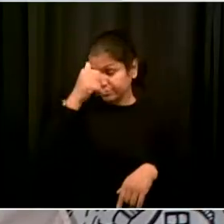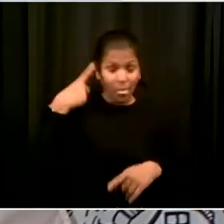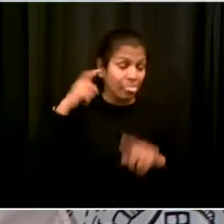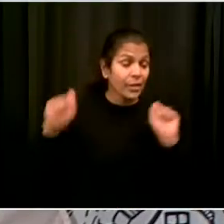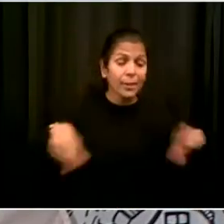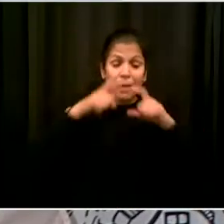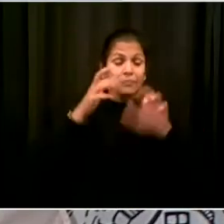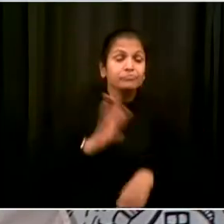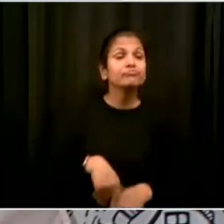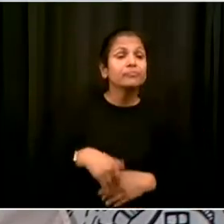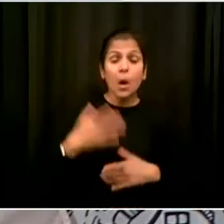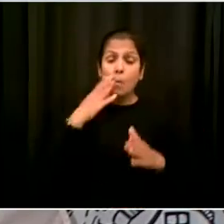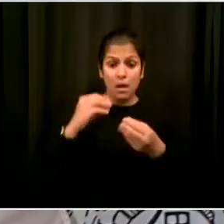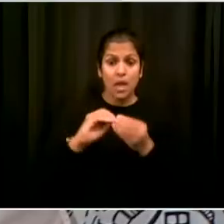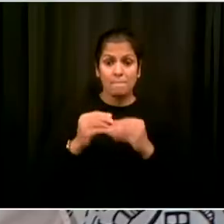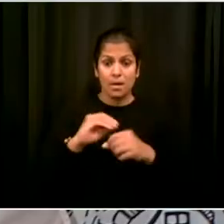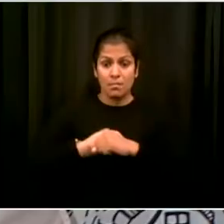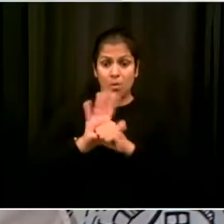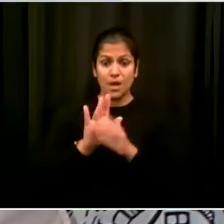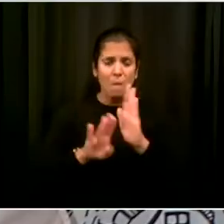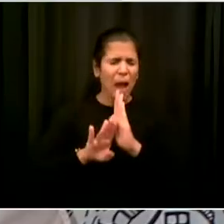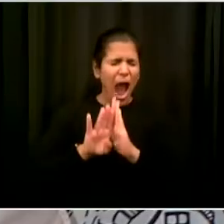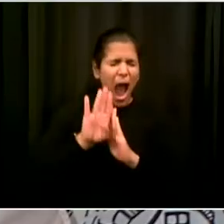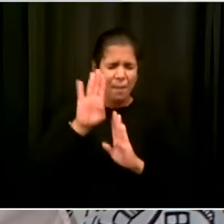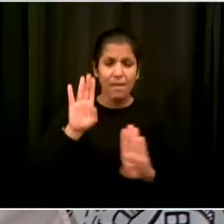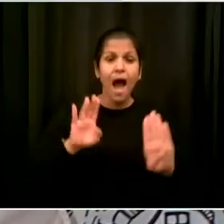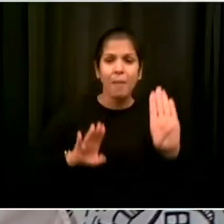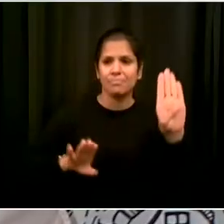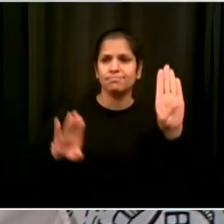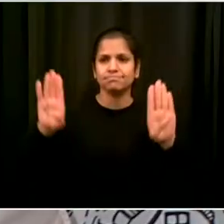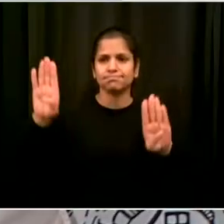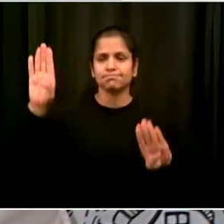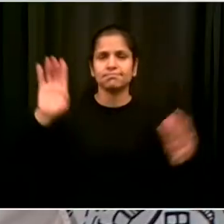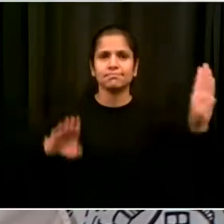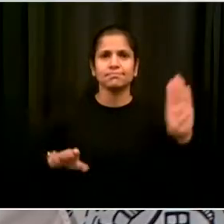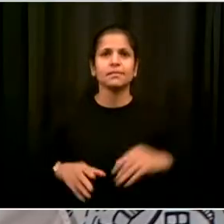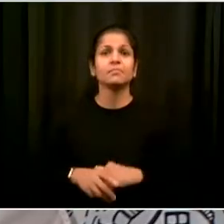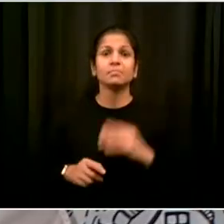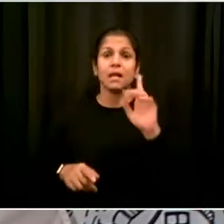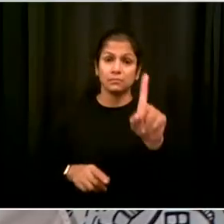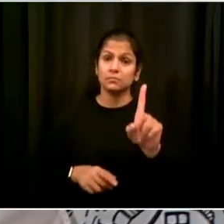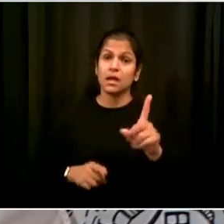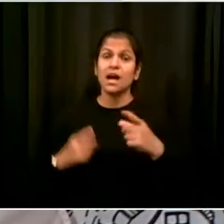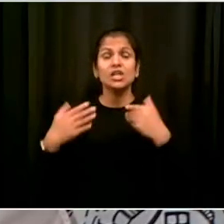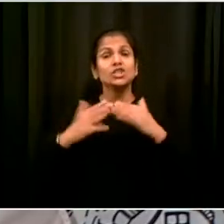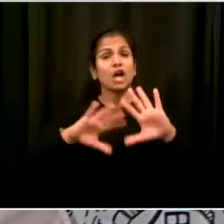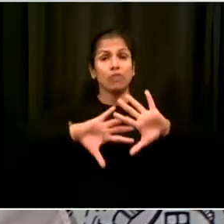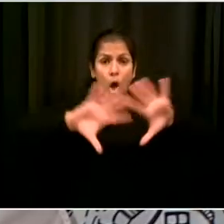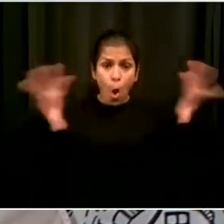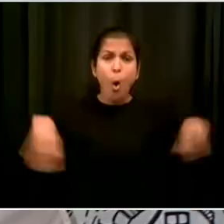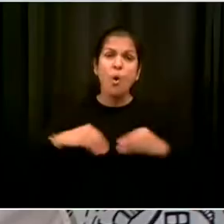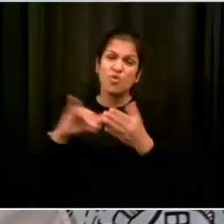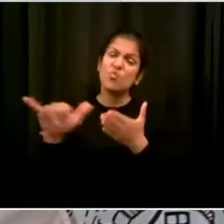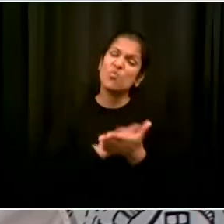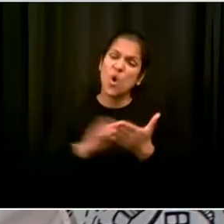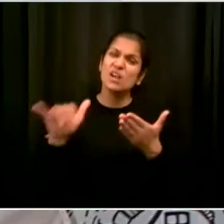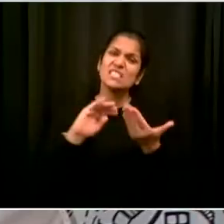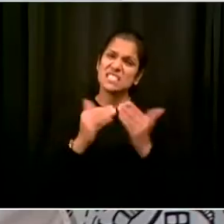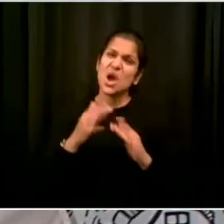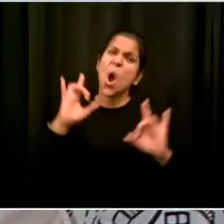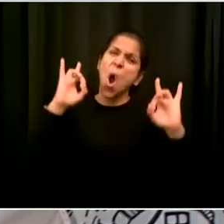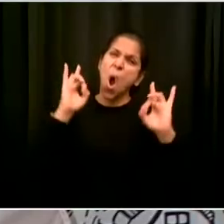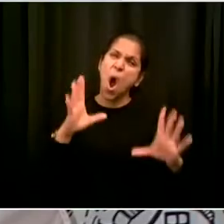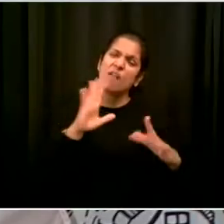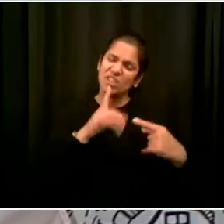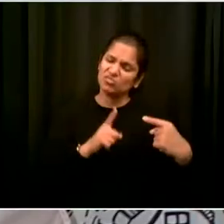problem. So I've been talking regularly to the governor. I spoke to him this morning. Our teams are talking all the time about what would be